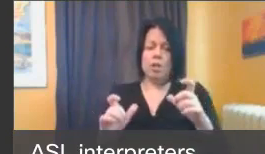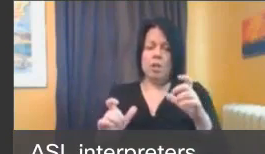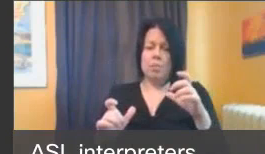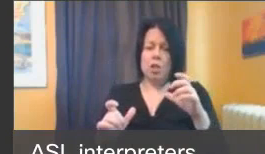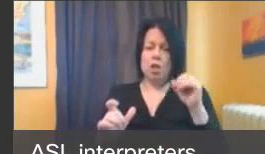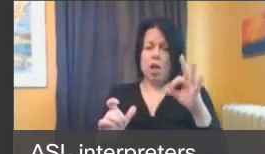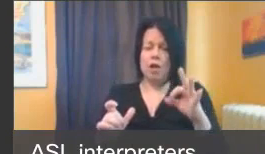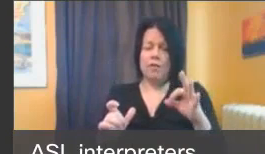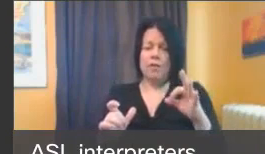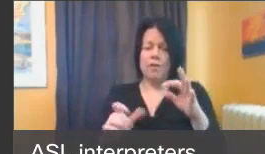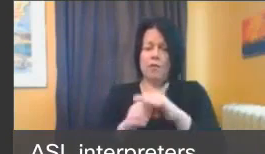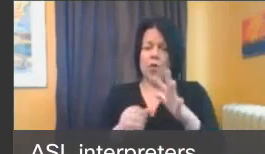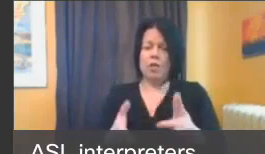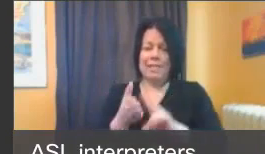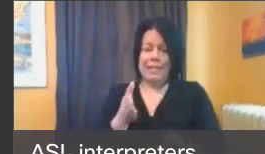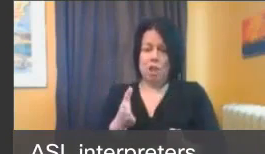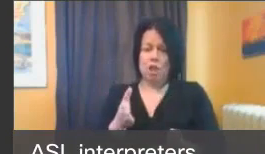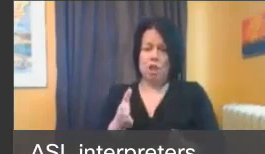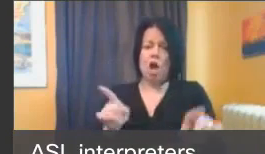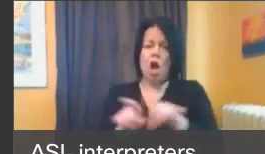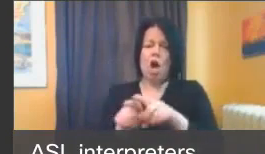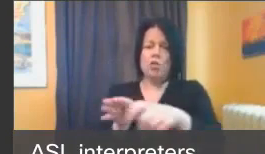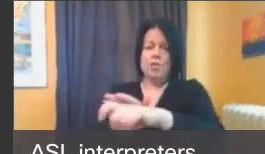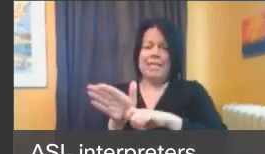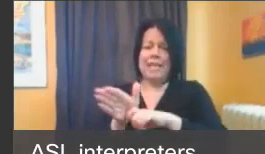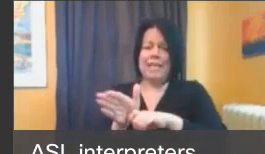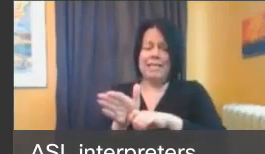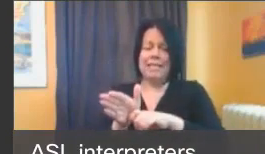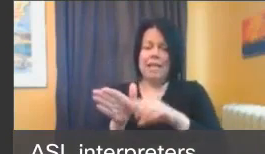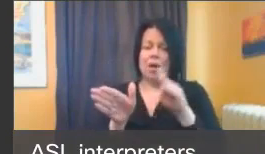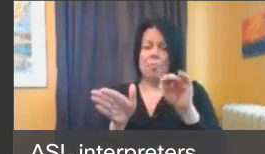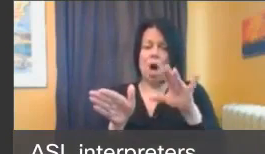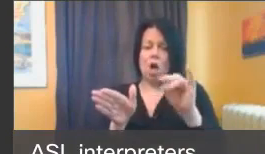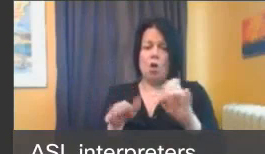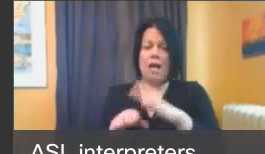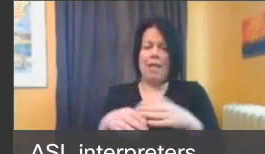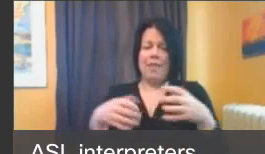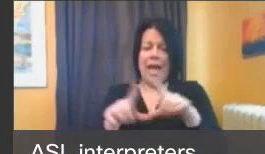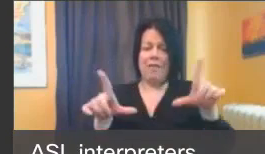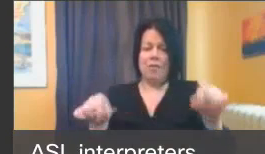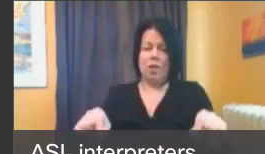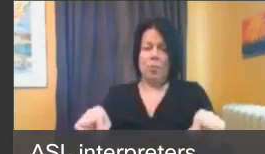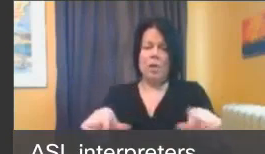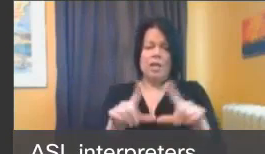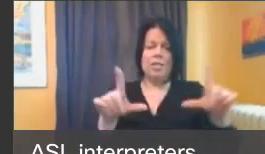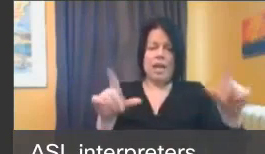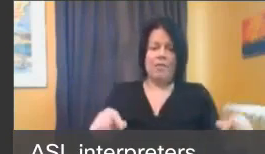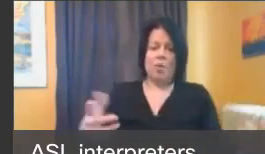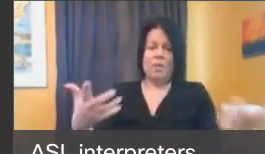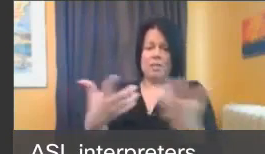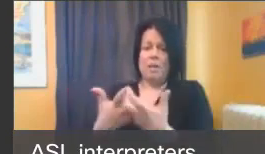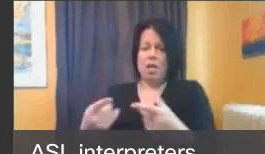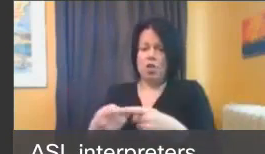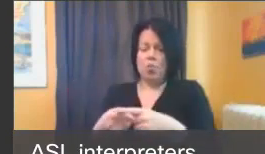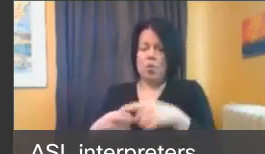it also scans a barcode that's on the envelope. So then that envelope is then matched to the voter file,